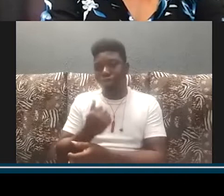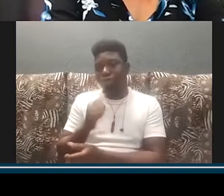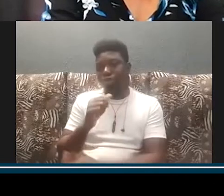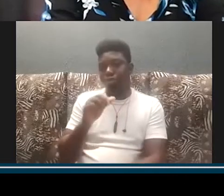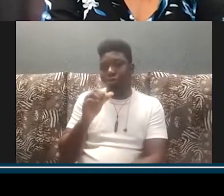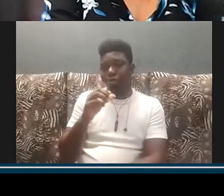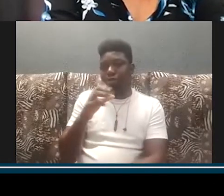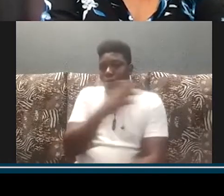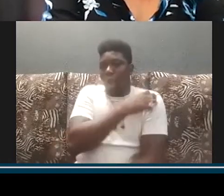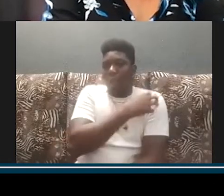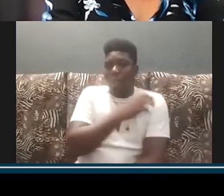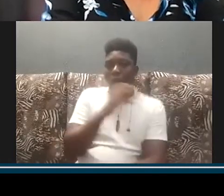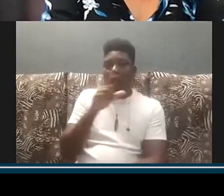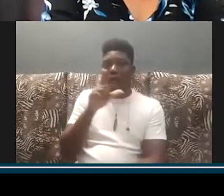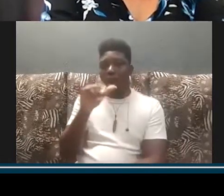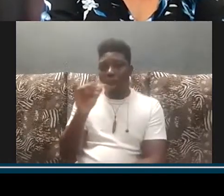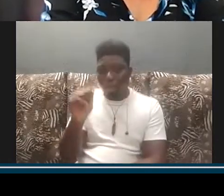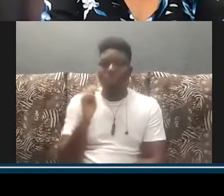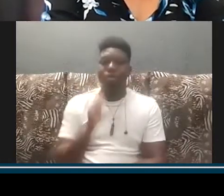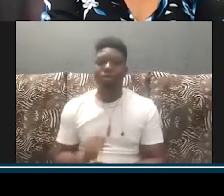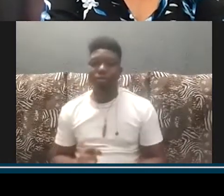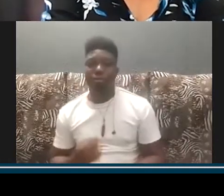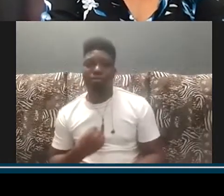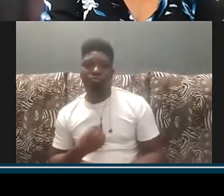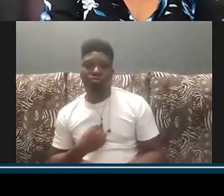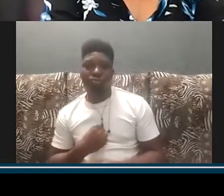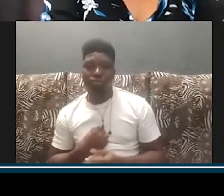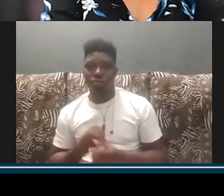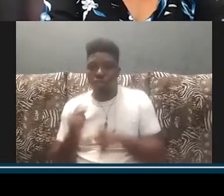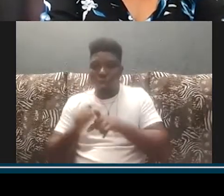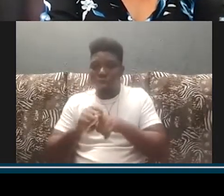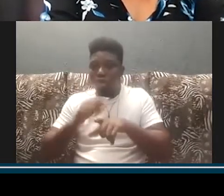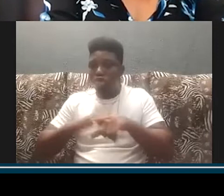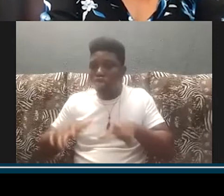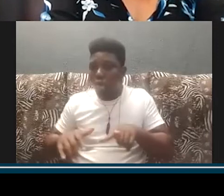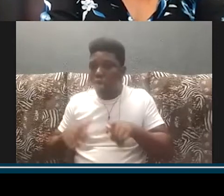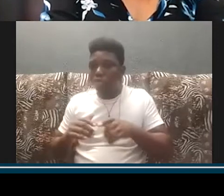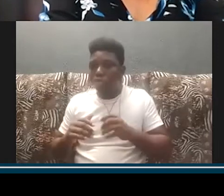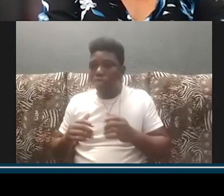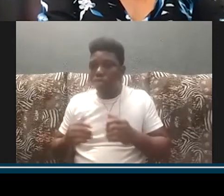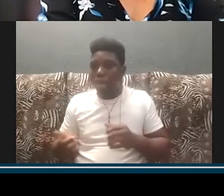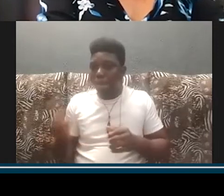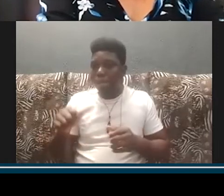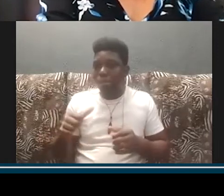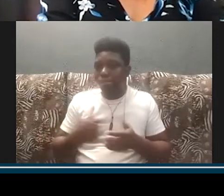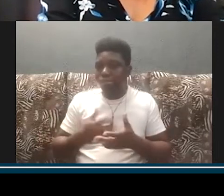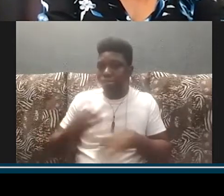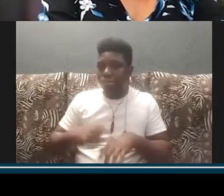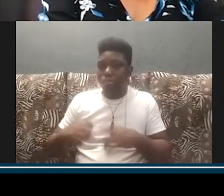don't have any hesitation about my ability to succeed in that